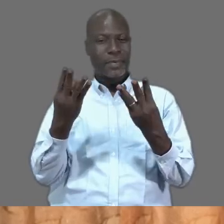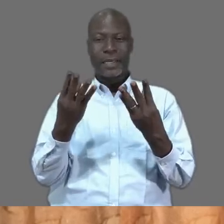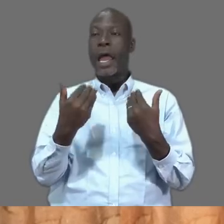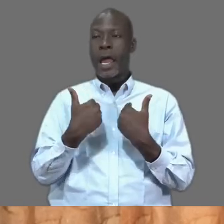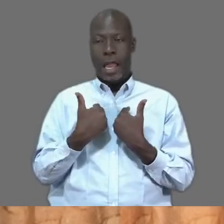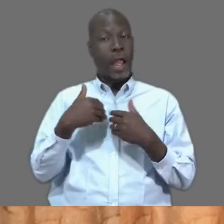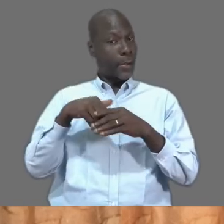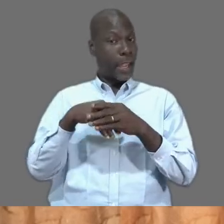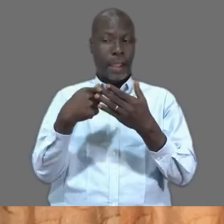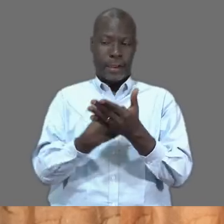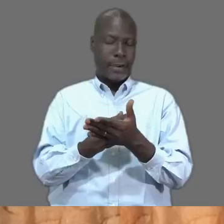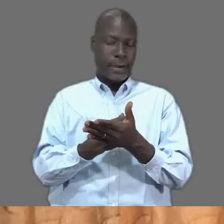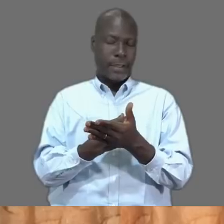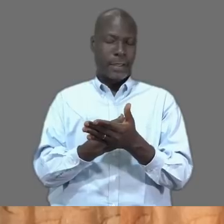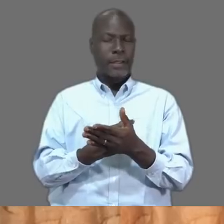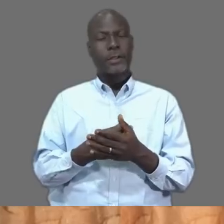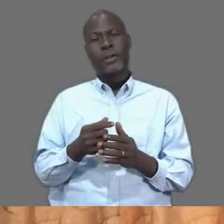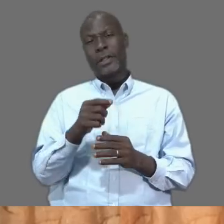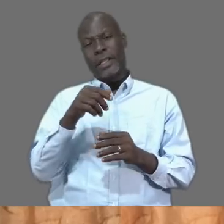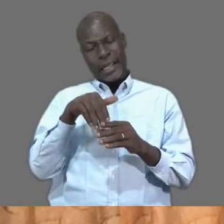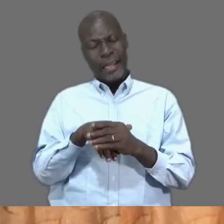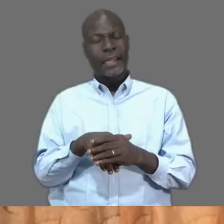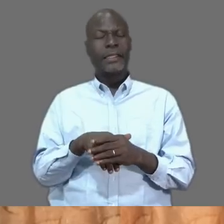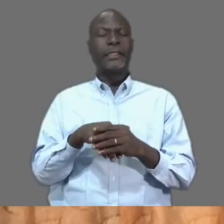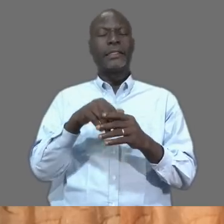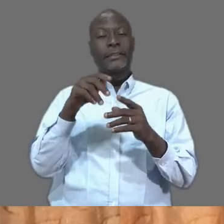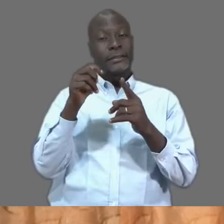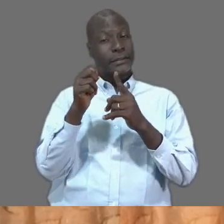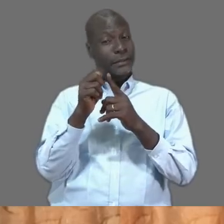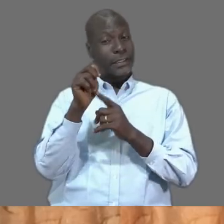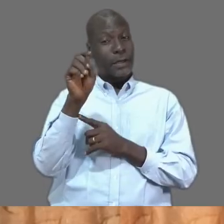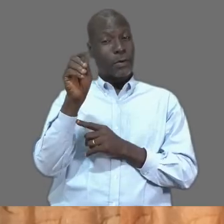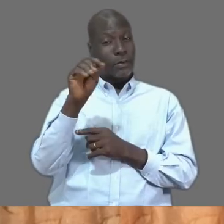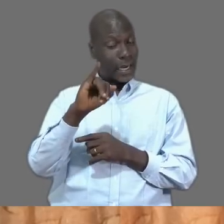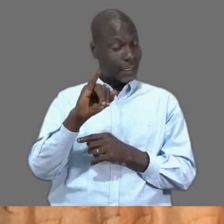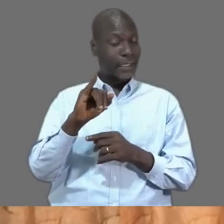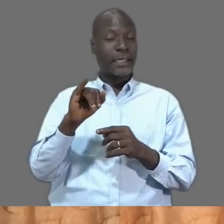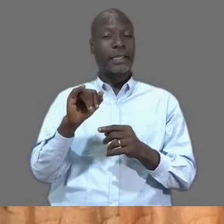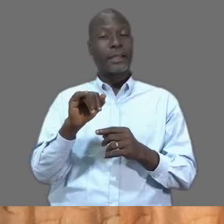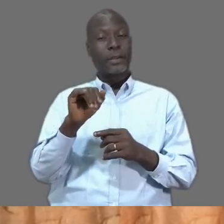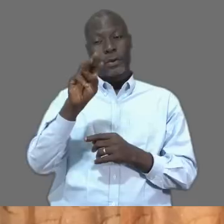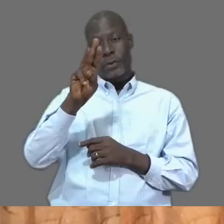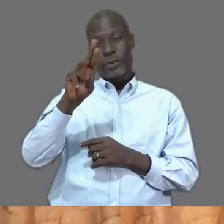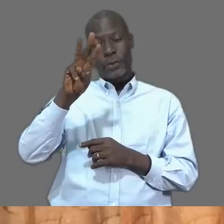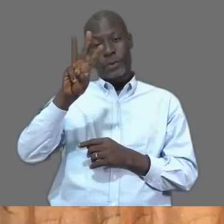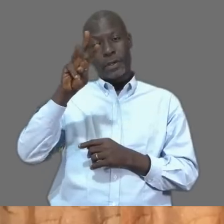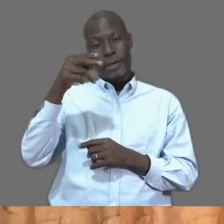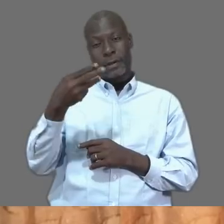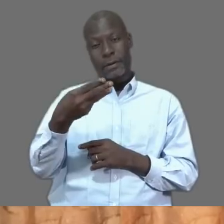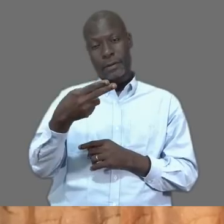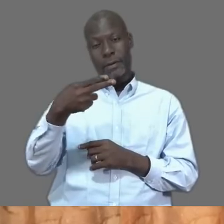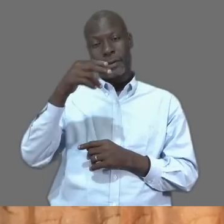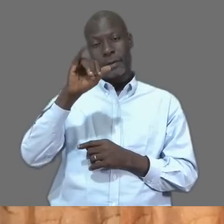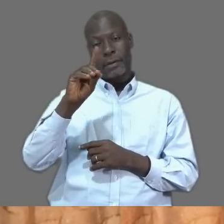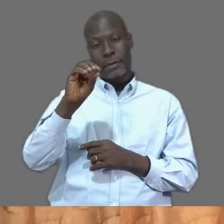adwuma e wo enemre mu enti wo takra de hwendo ana dwumadie no e beba so wo ye vocational school no